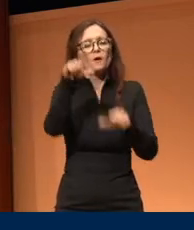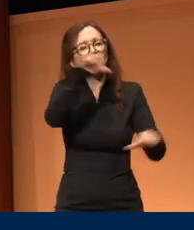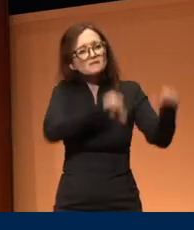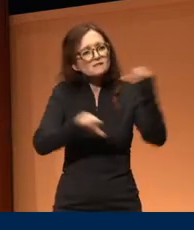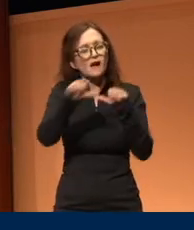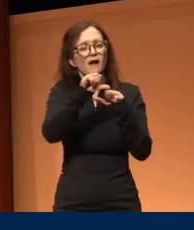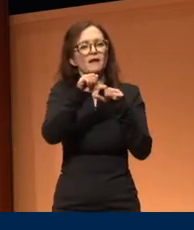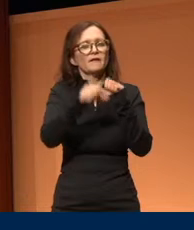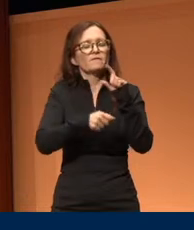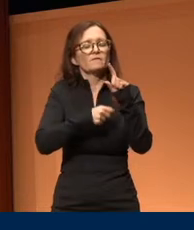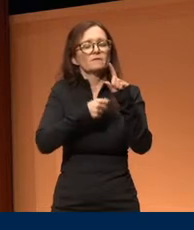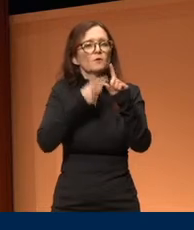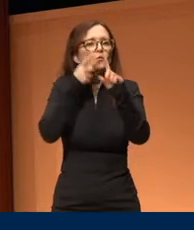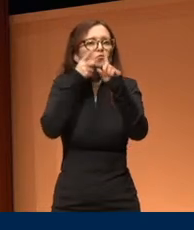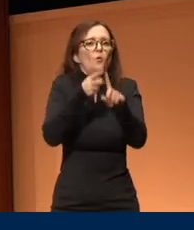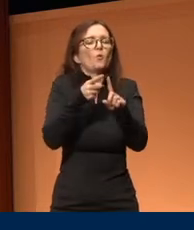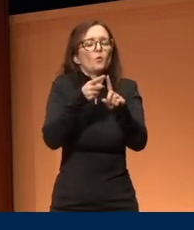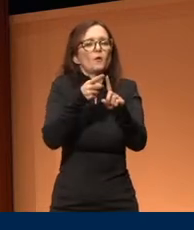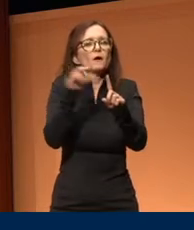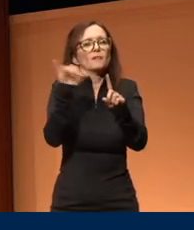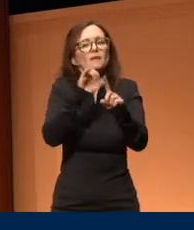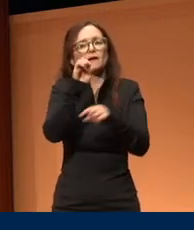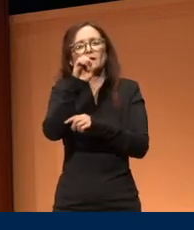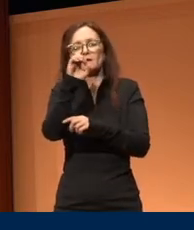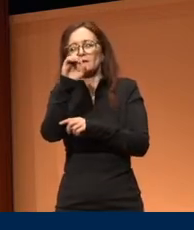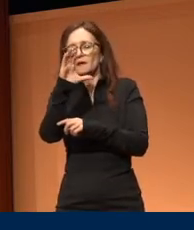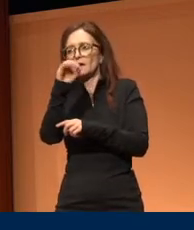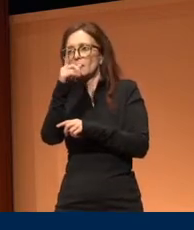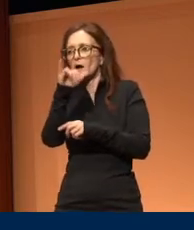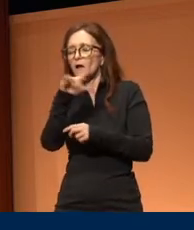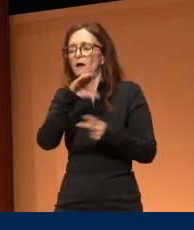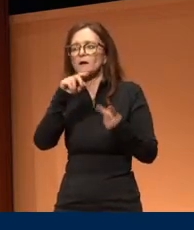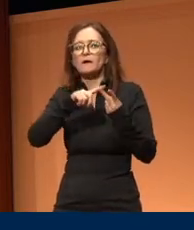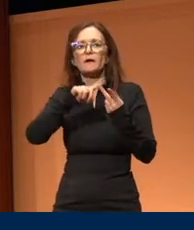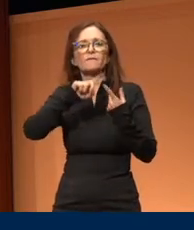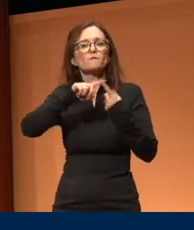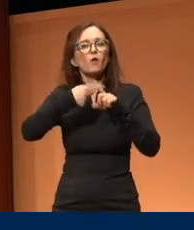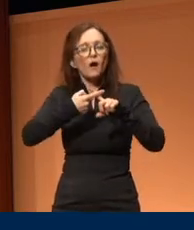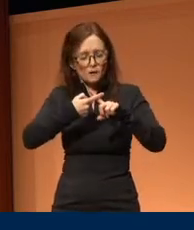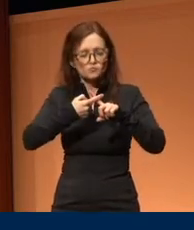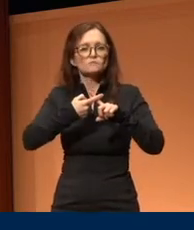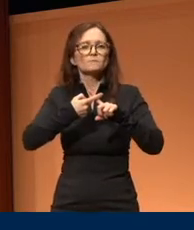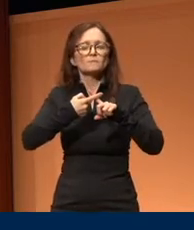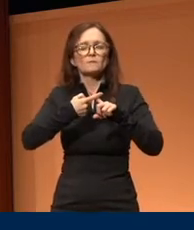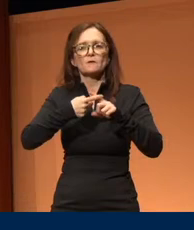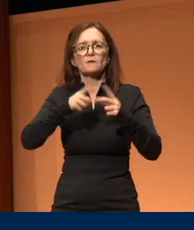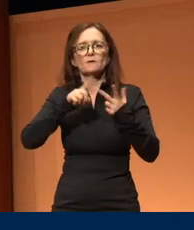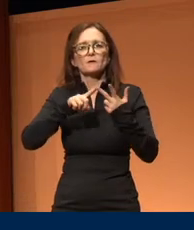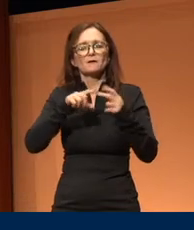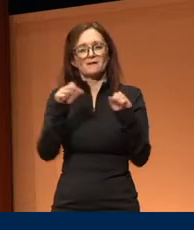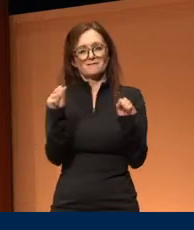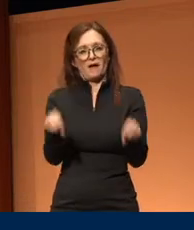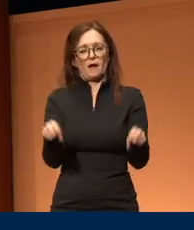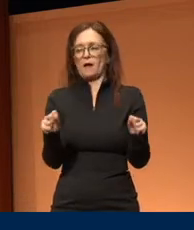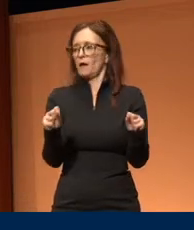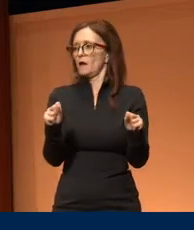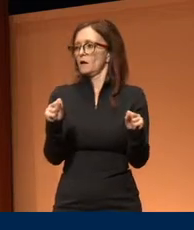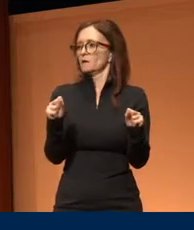reachable ideas like equality and friendship, that which could possibly